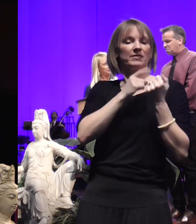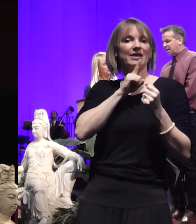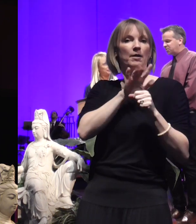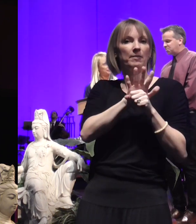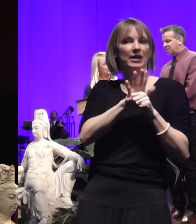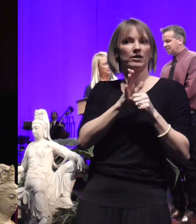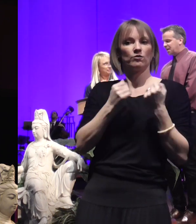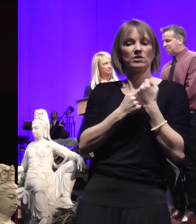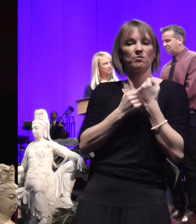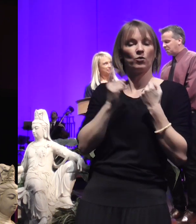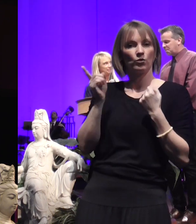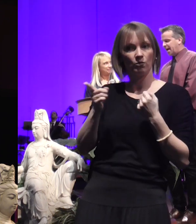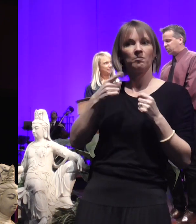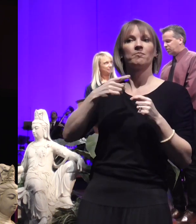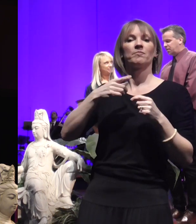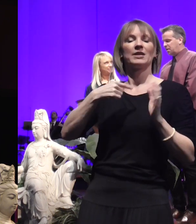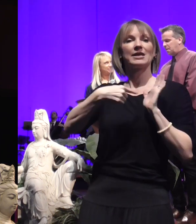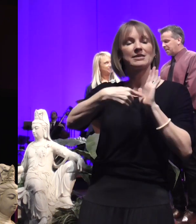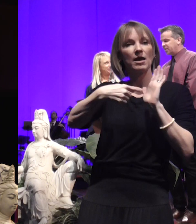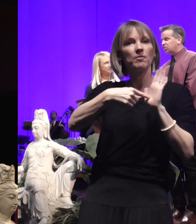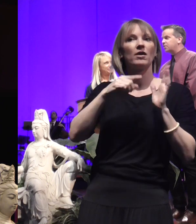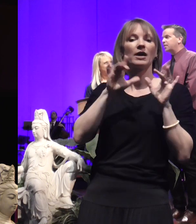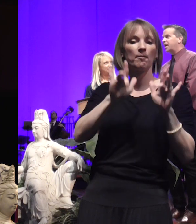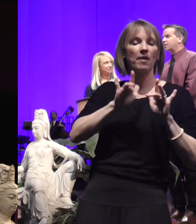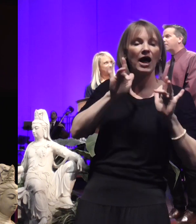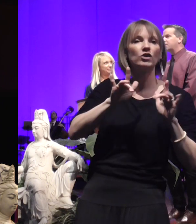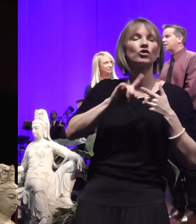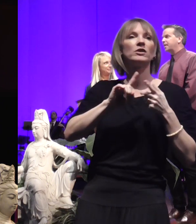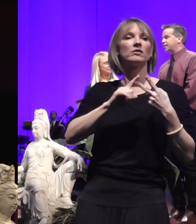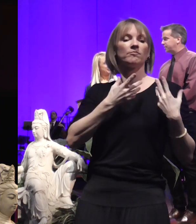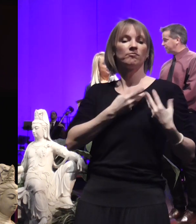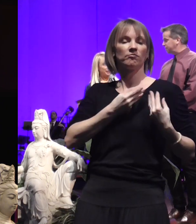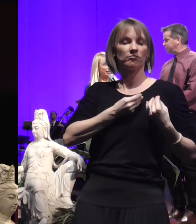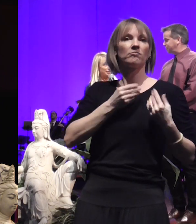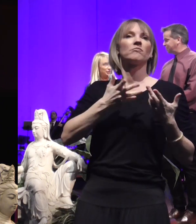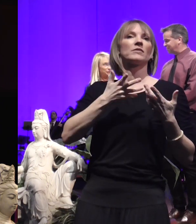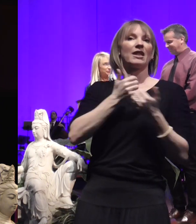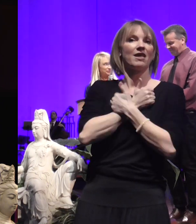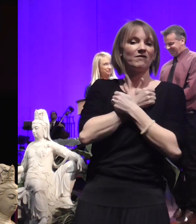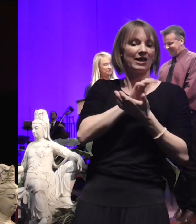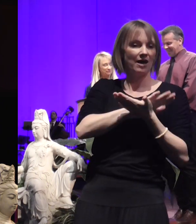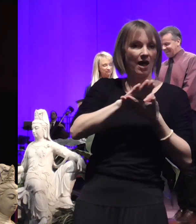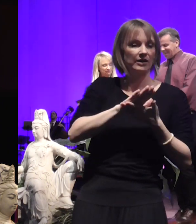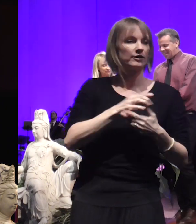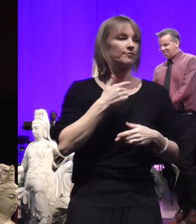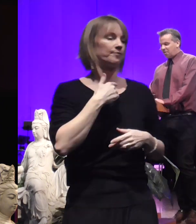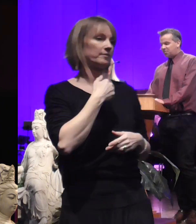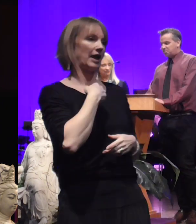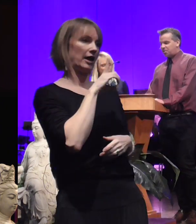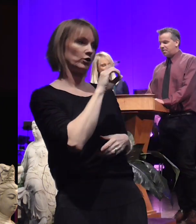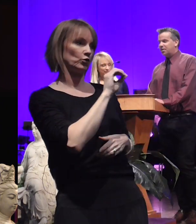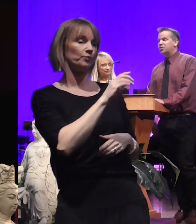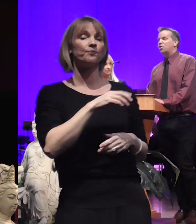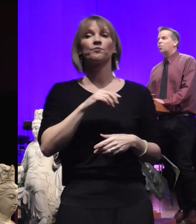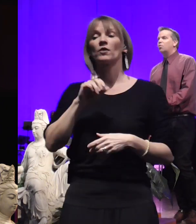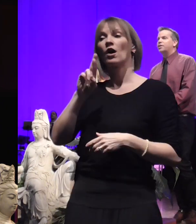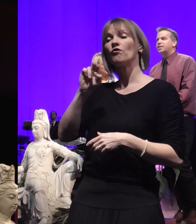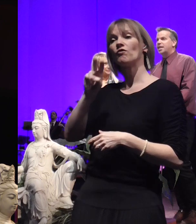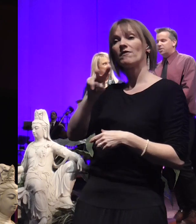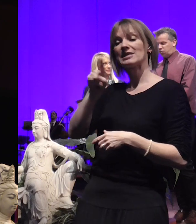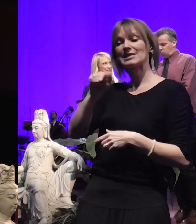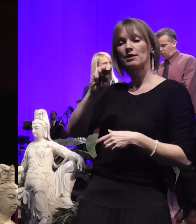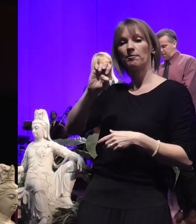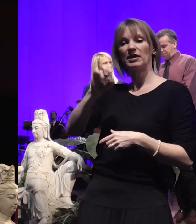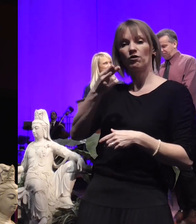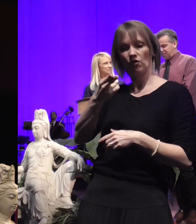seek to do your best to be an example of compassion, patience, and loving kindness? I do. Reverend Zamira, there's an